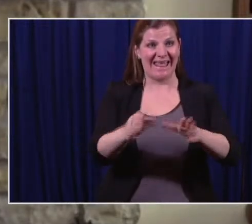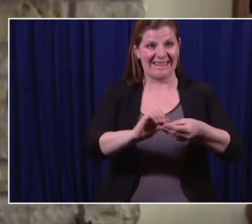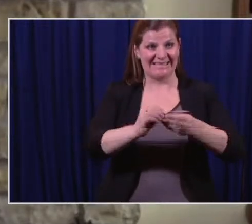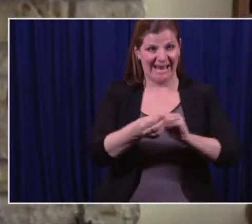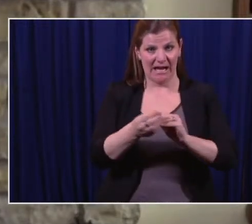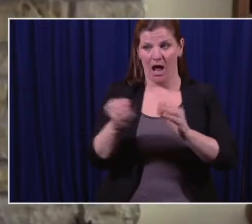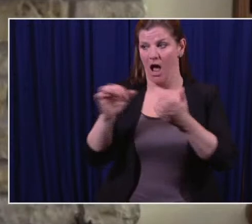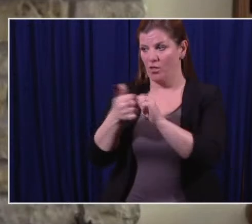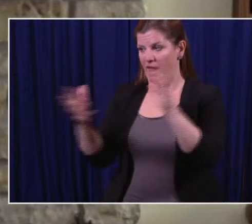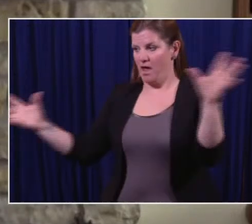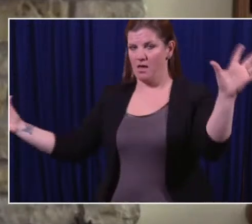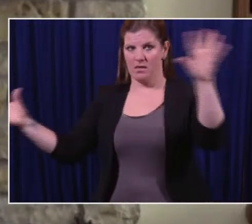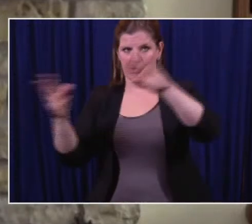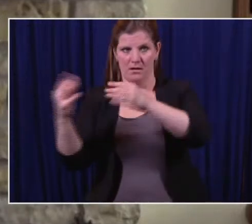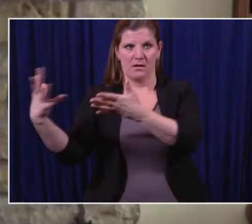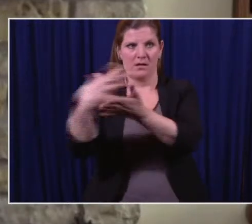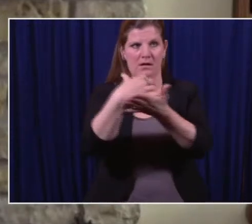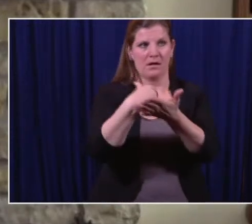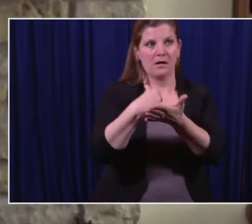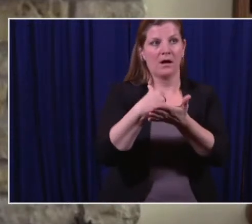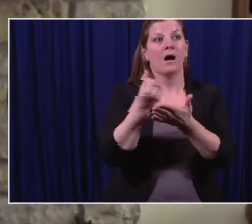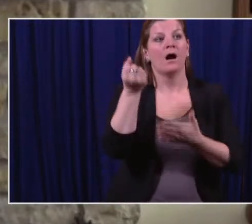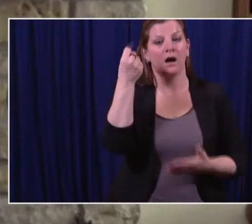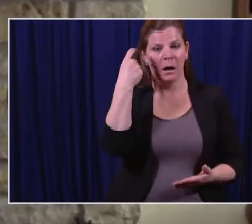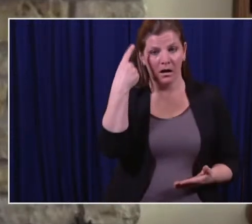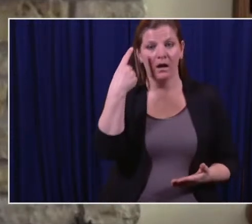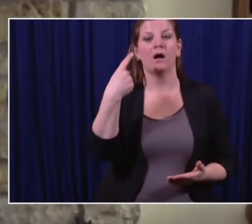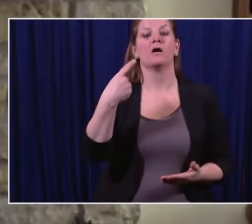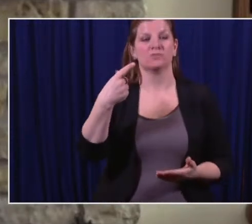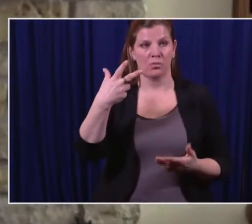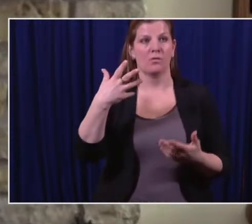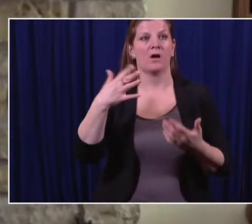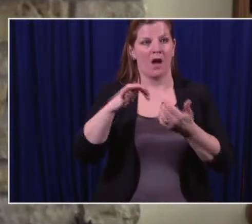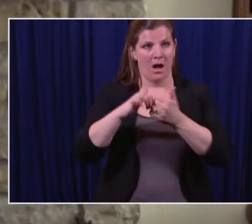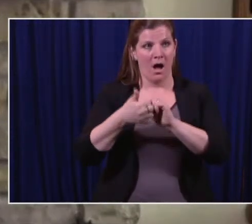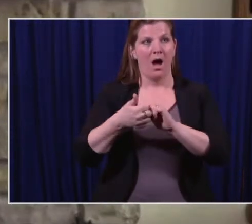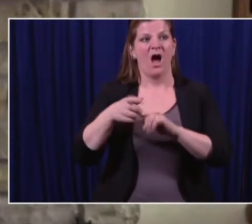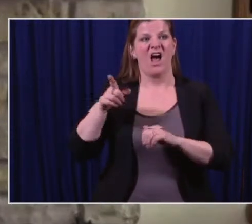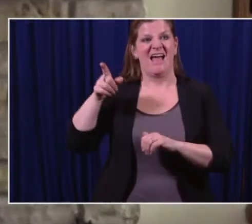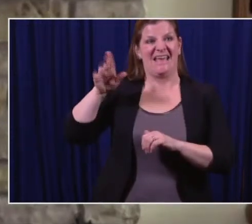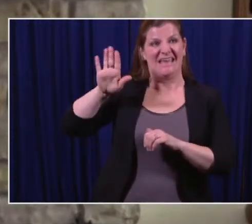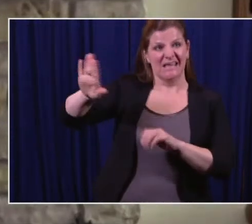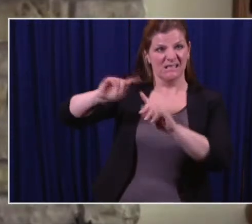want to say that I agree with Auditor Faber that